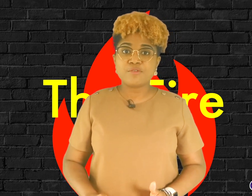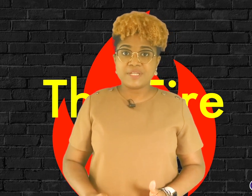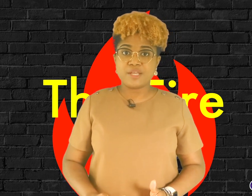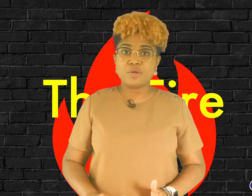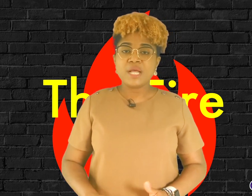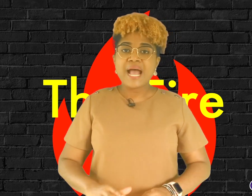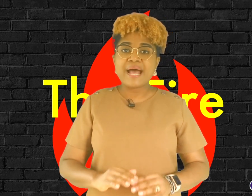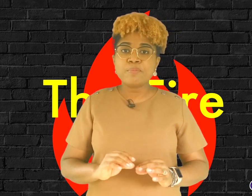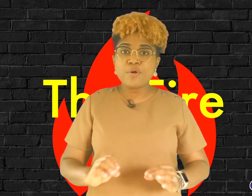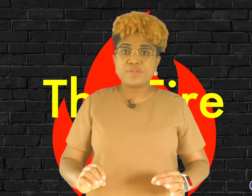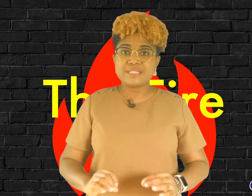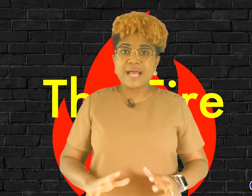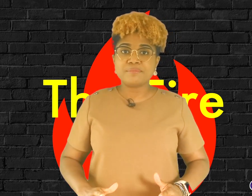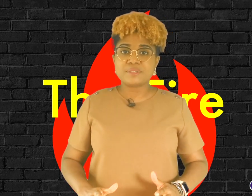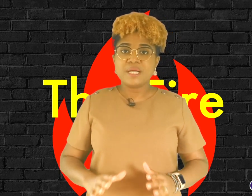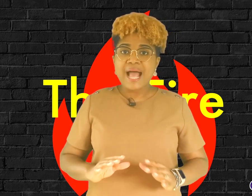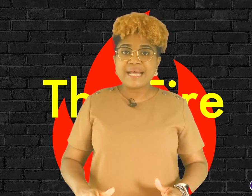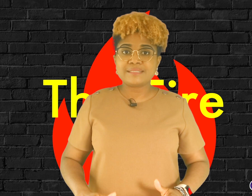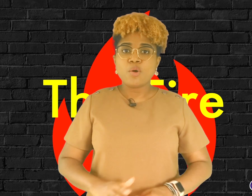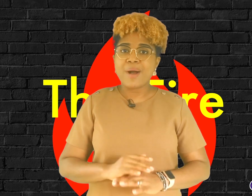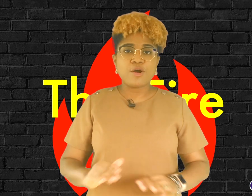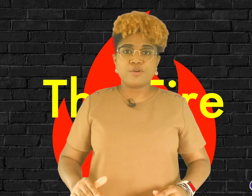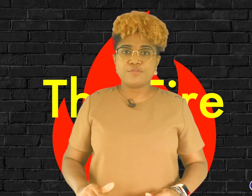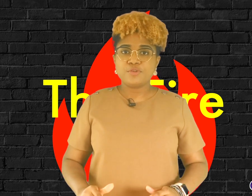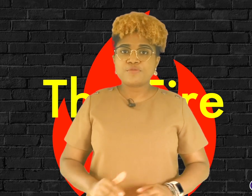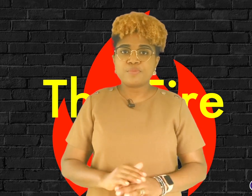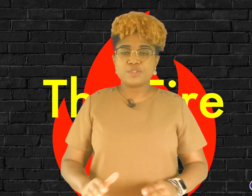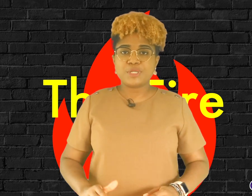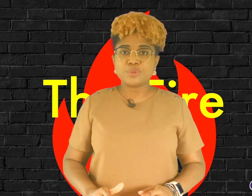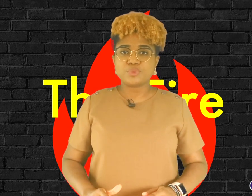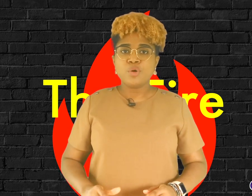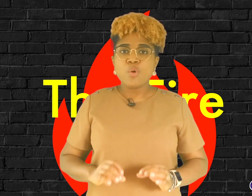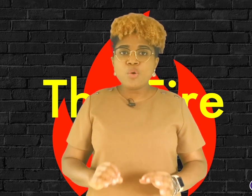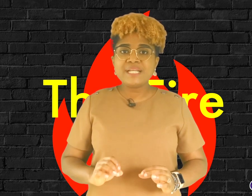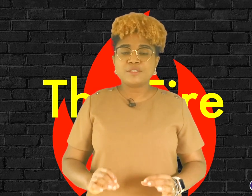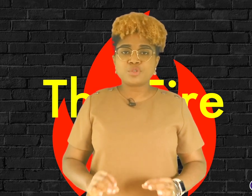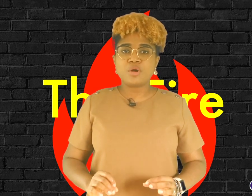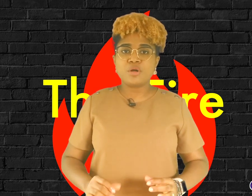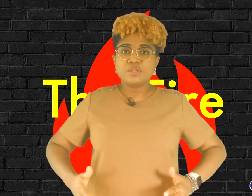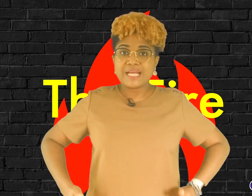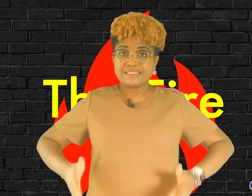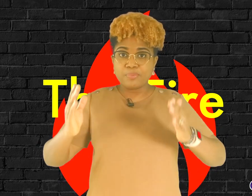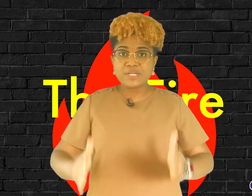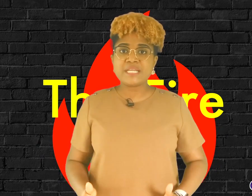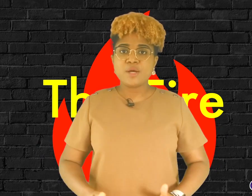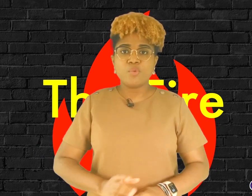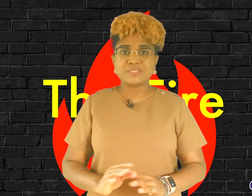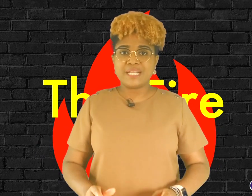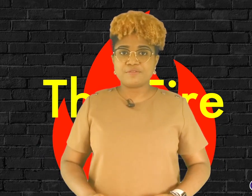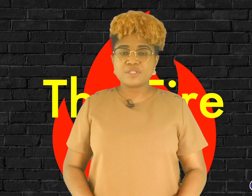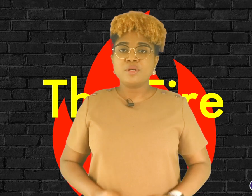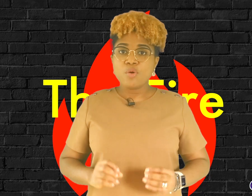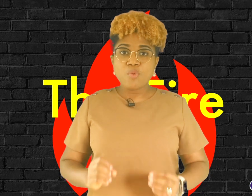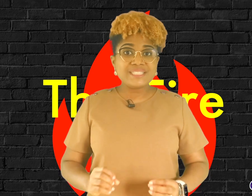the head of Dagon and both his arms were cut off from the threshold. Only the trunk, that's the body,